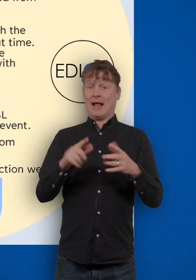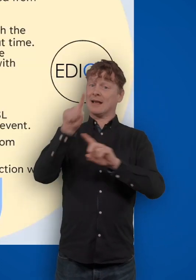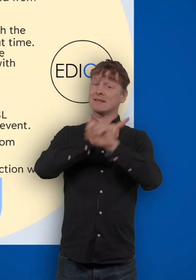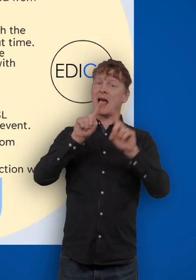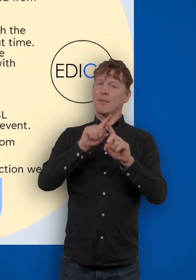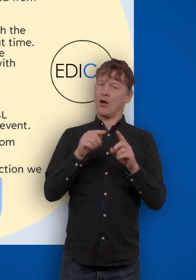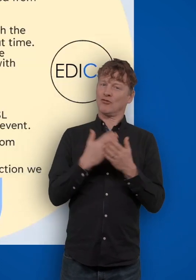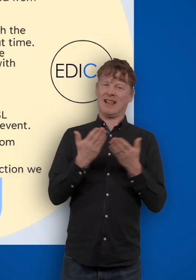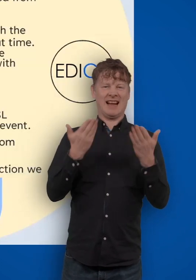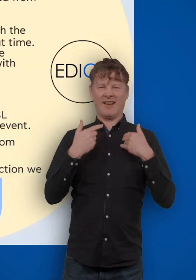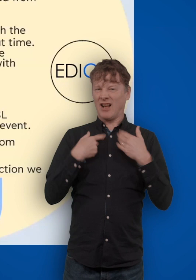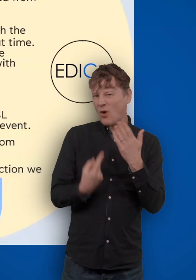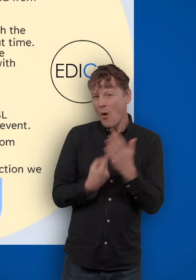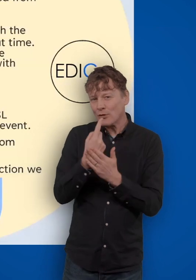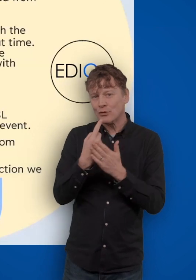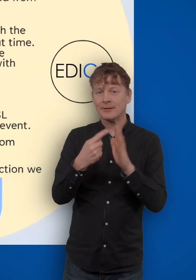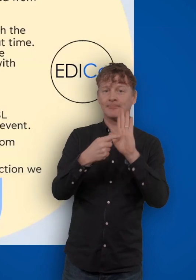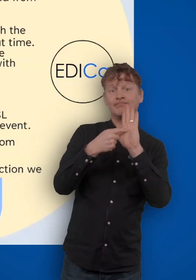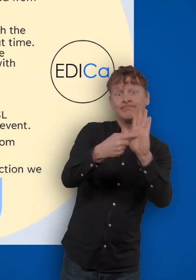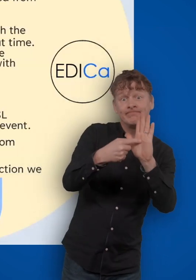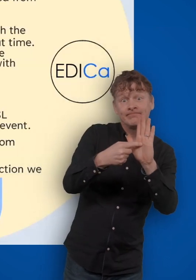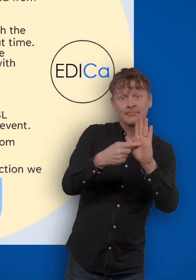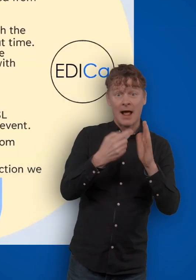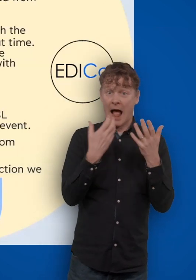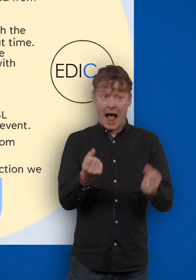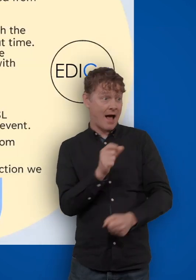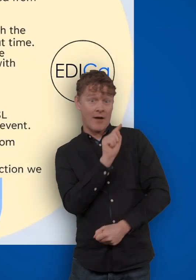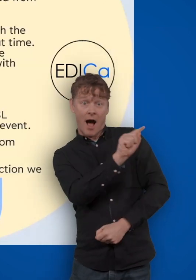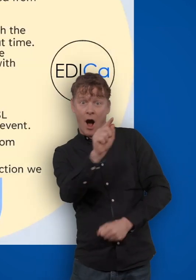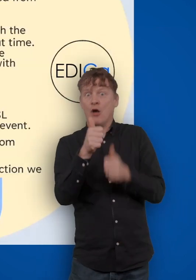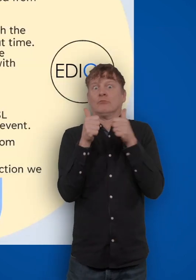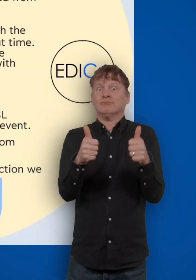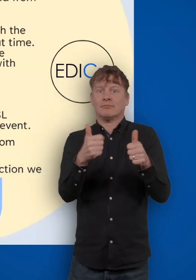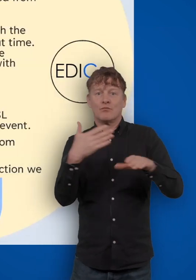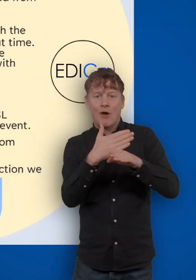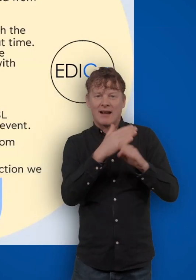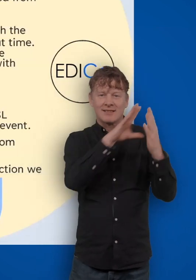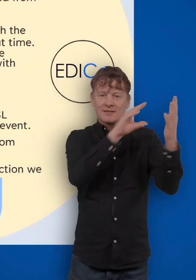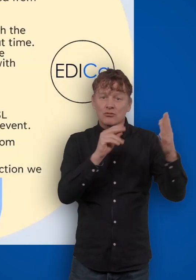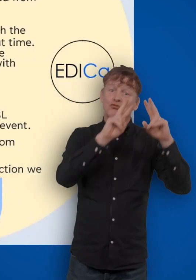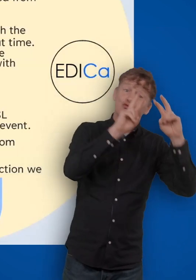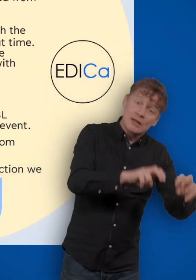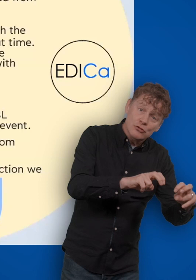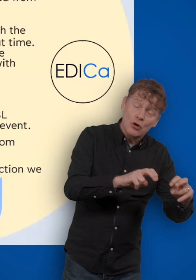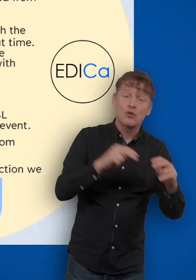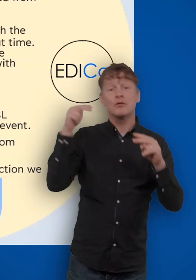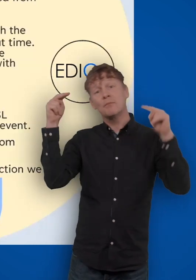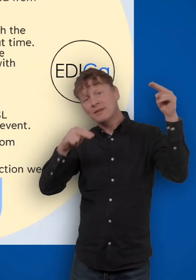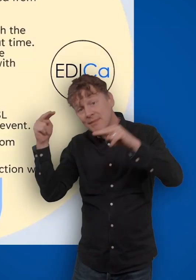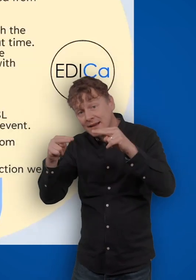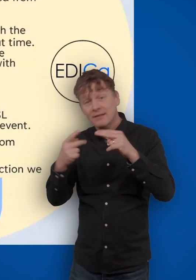seminar is an opportunity for us to showcase and promote the existing best practices in terms of research, perspectives,